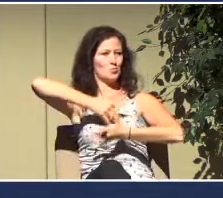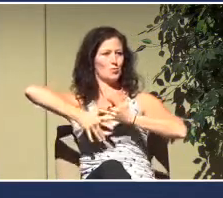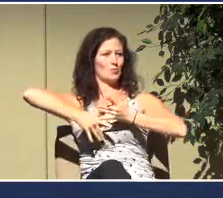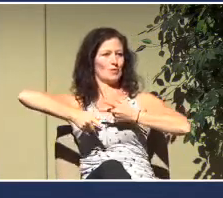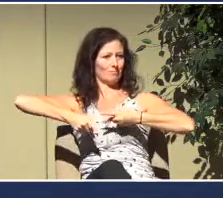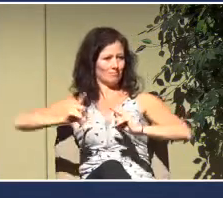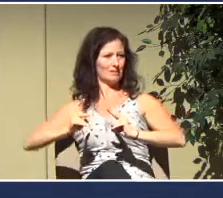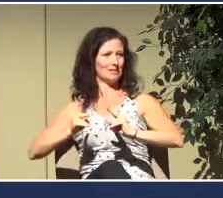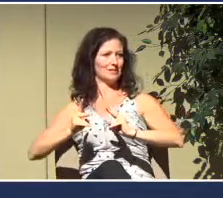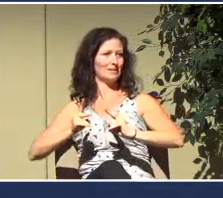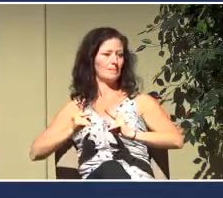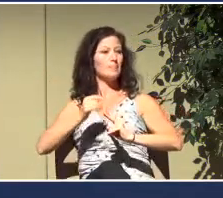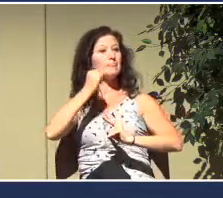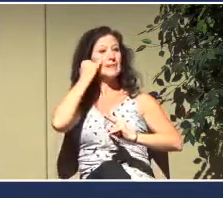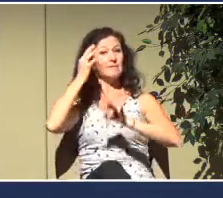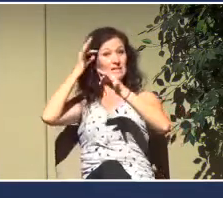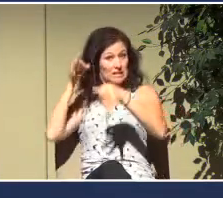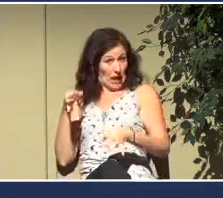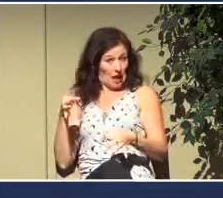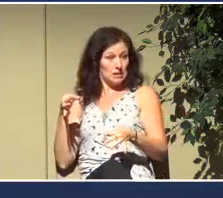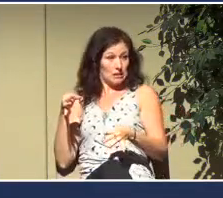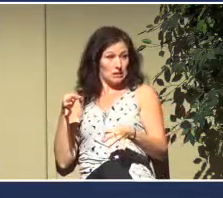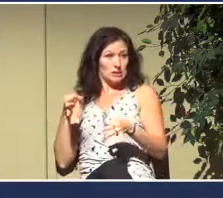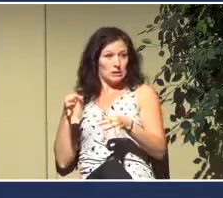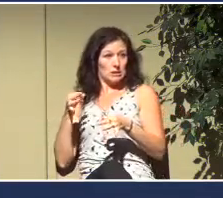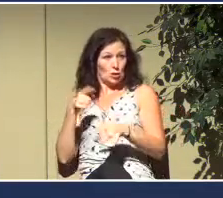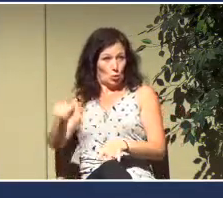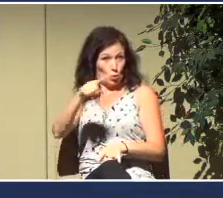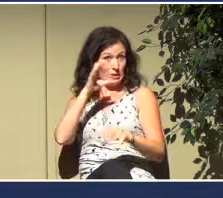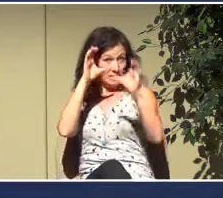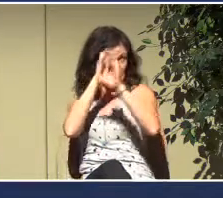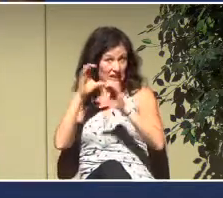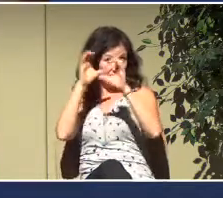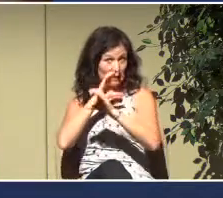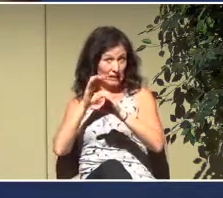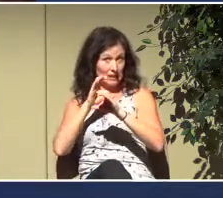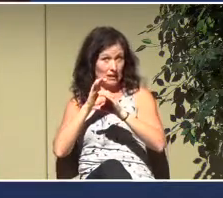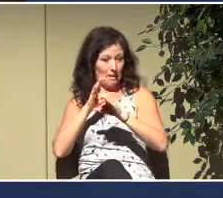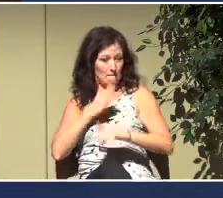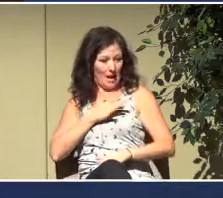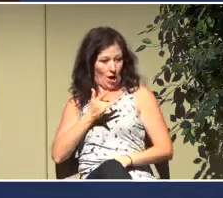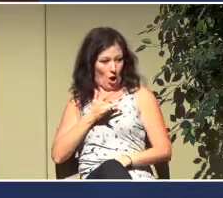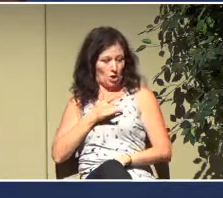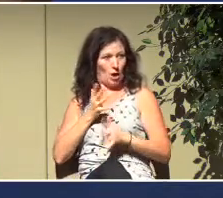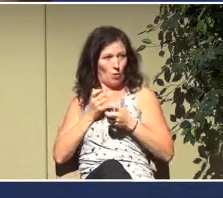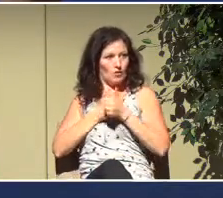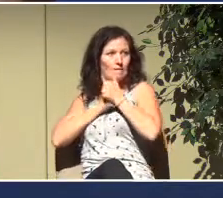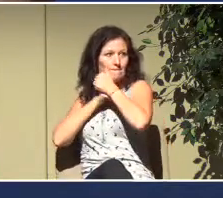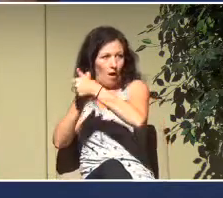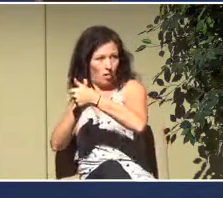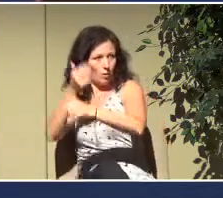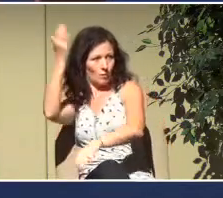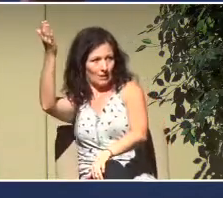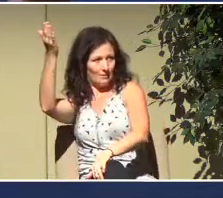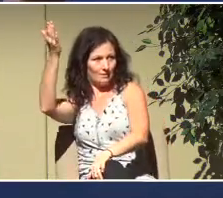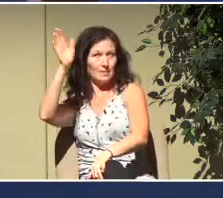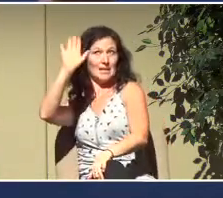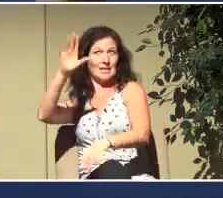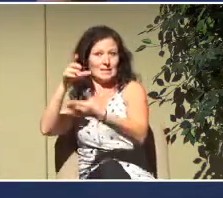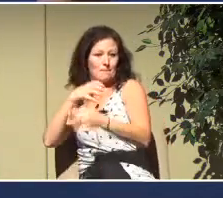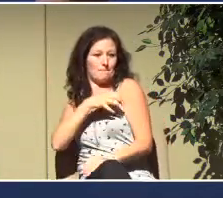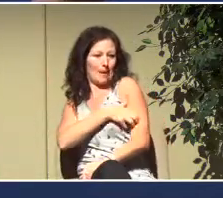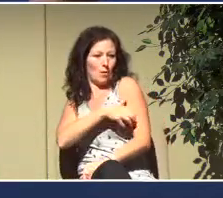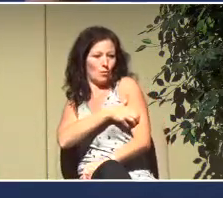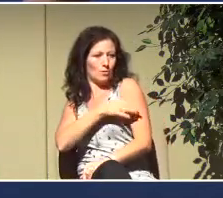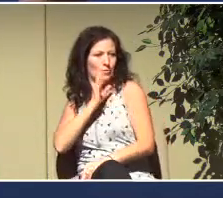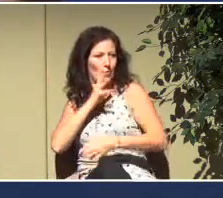If you choose to live under the power of the Spirit, if you seek to do that, if that's the direction of your heart and life, his power is at work in you, and look